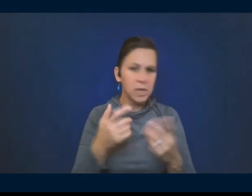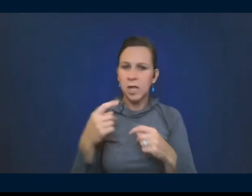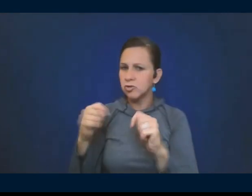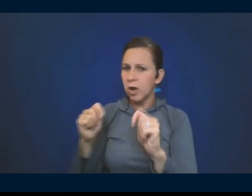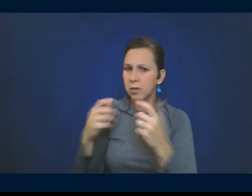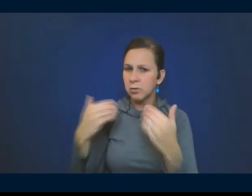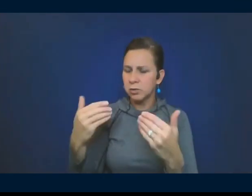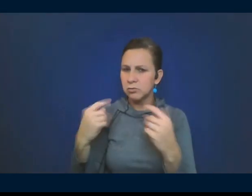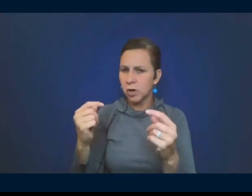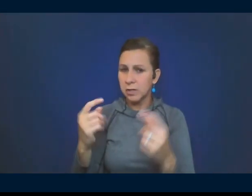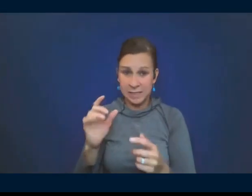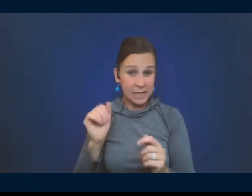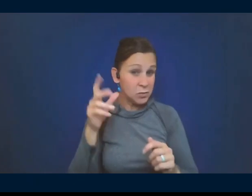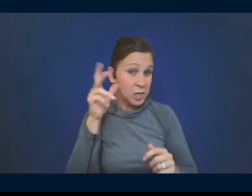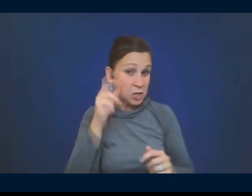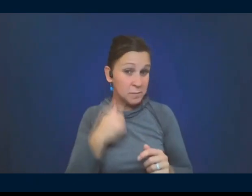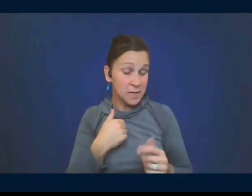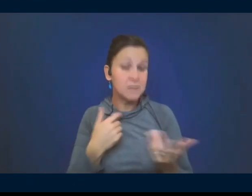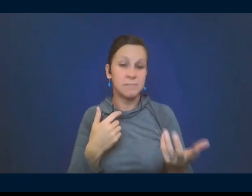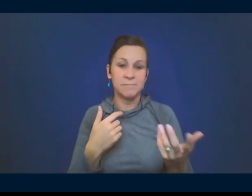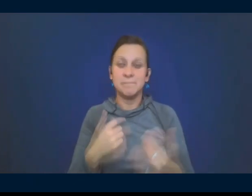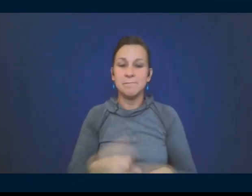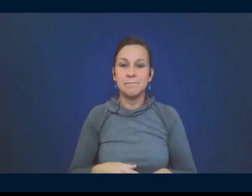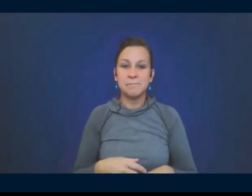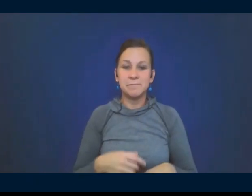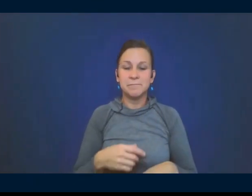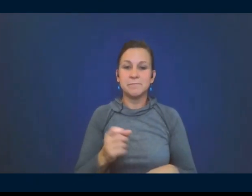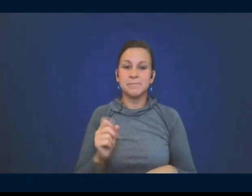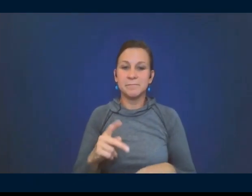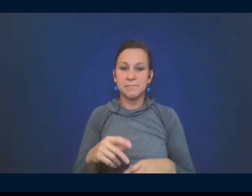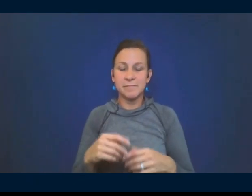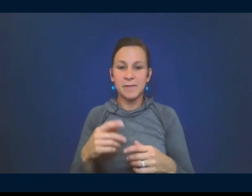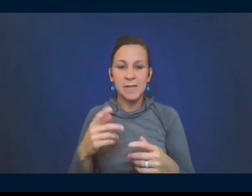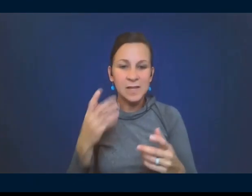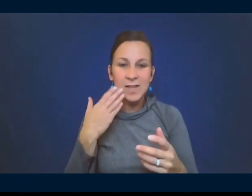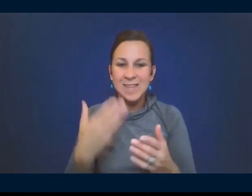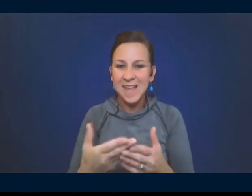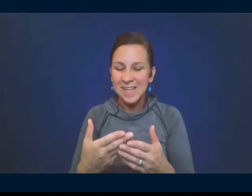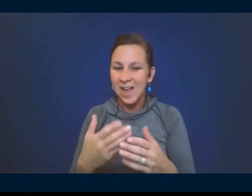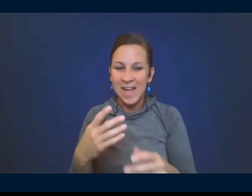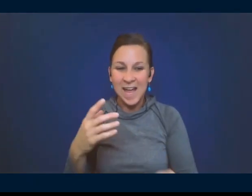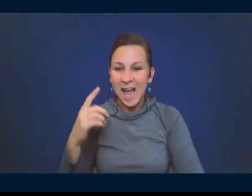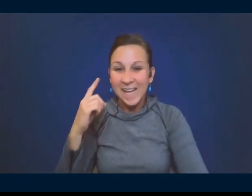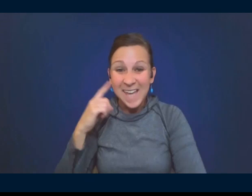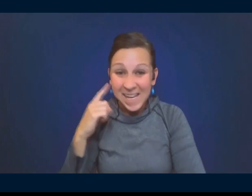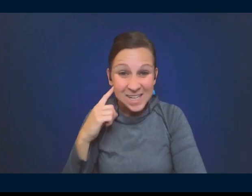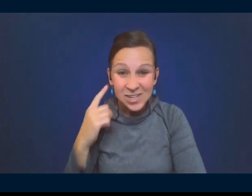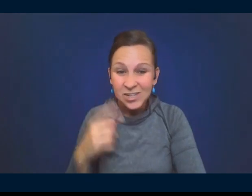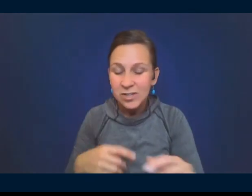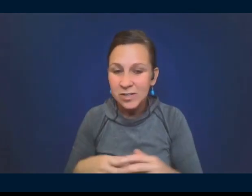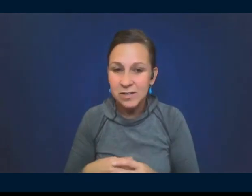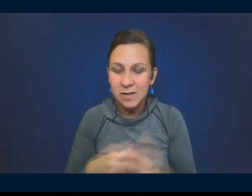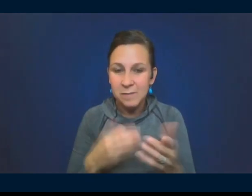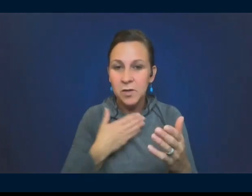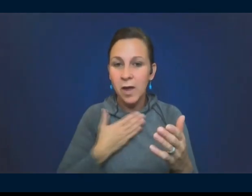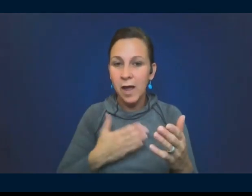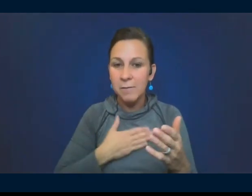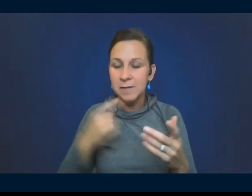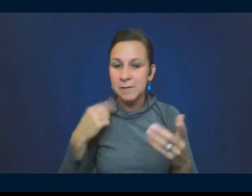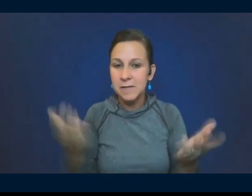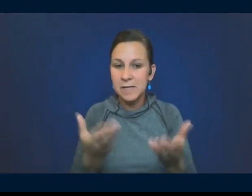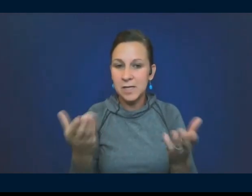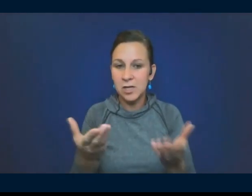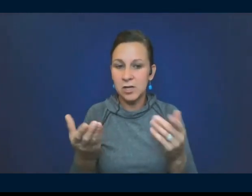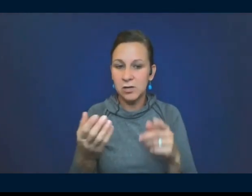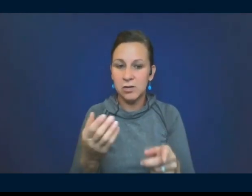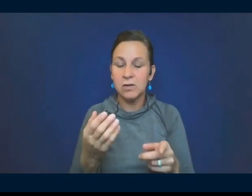you guys hear me? There we go. All right. Well, thank you very much for having me. I'm delighted to be here. And thank you, Layne, for the